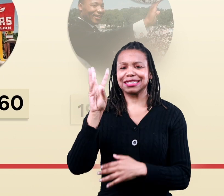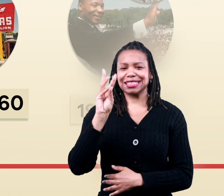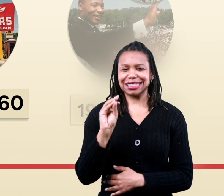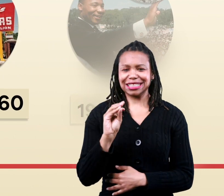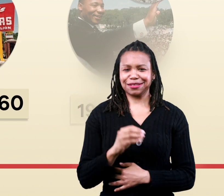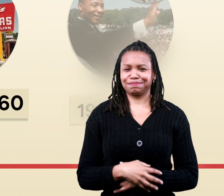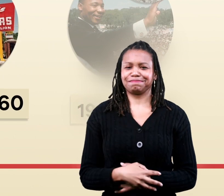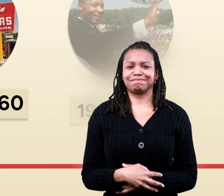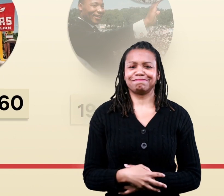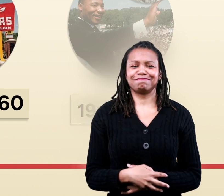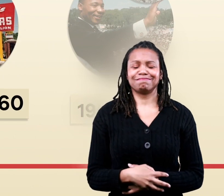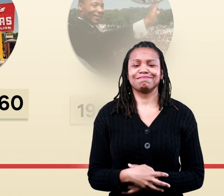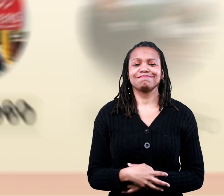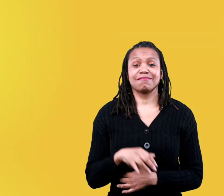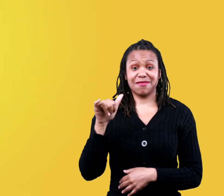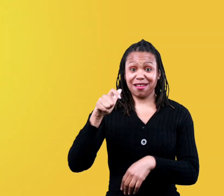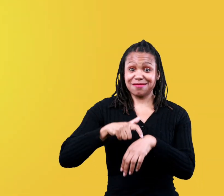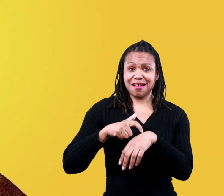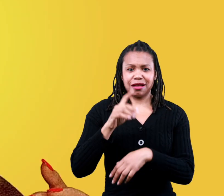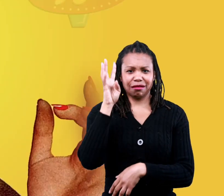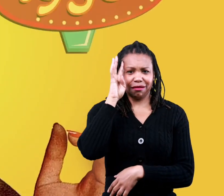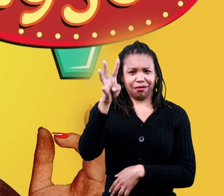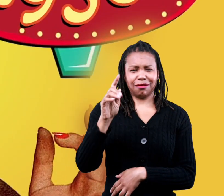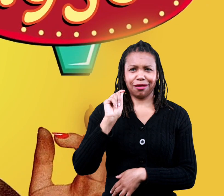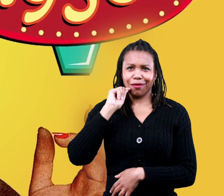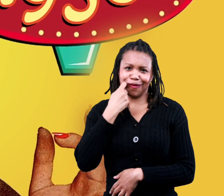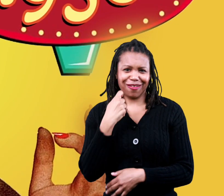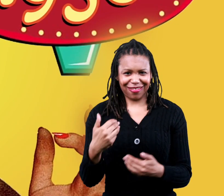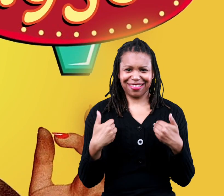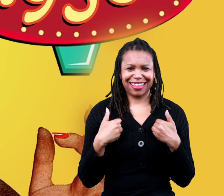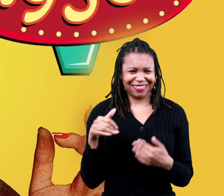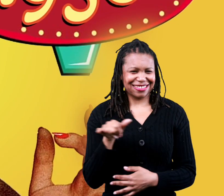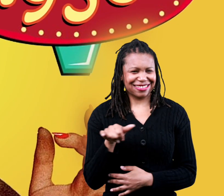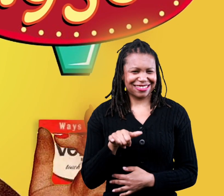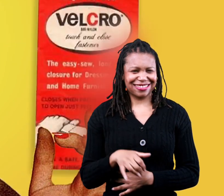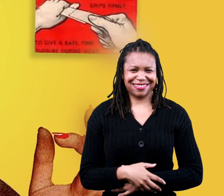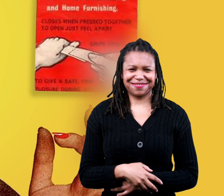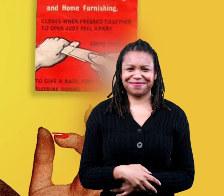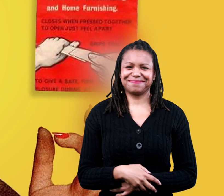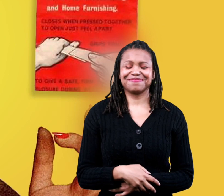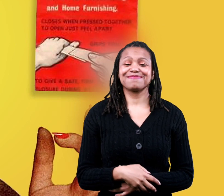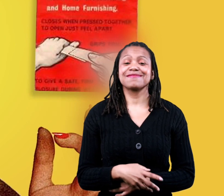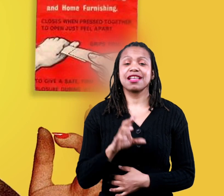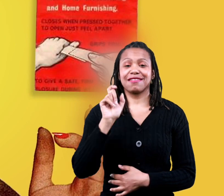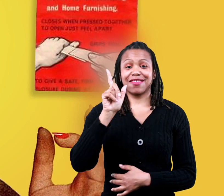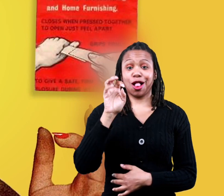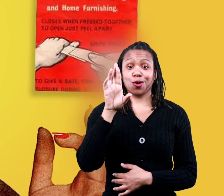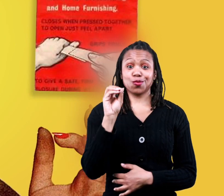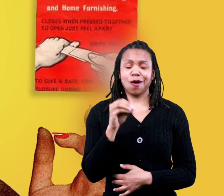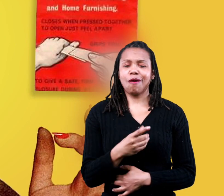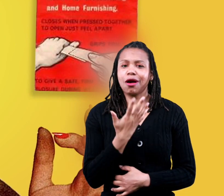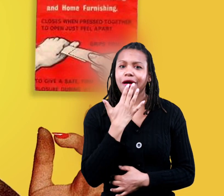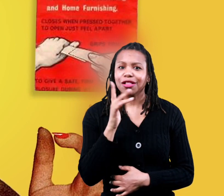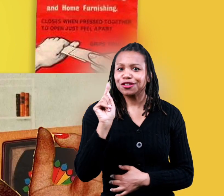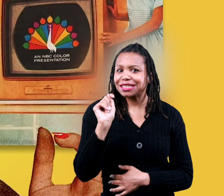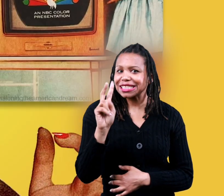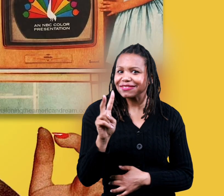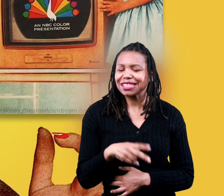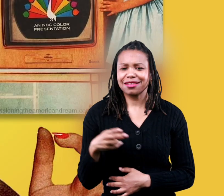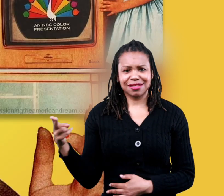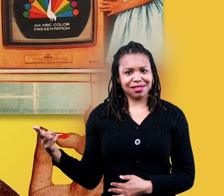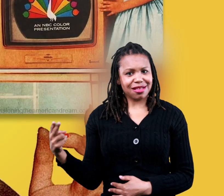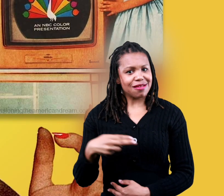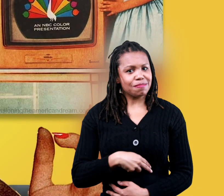1951 to 1960. This decade had some really cool inventions. Velcro, the